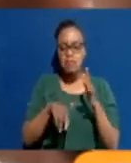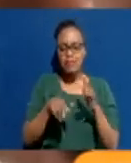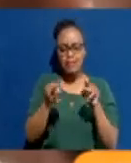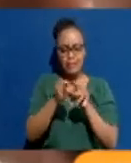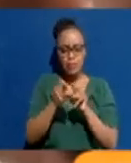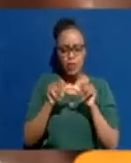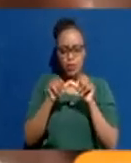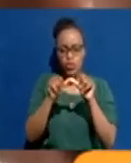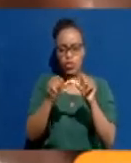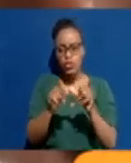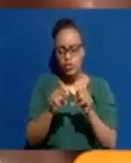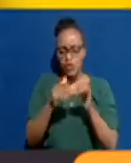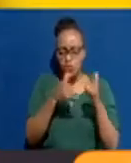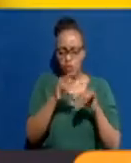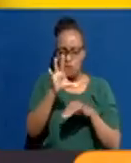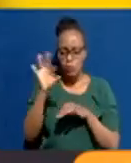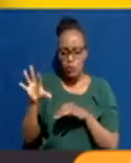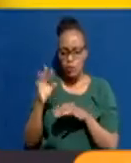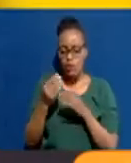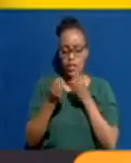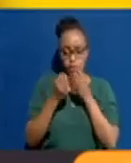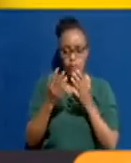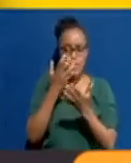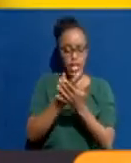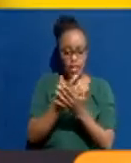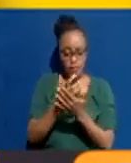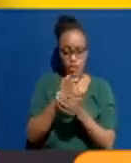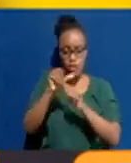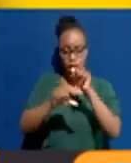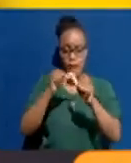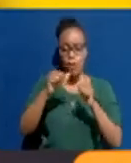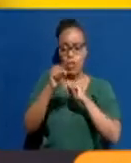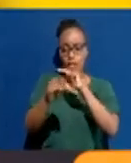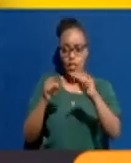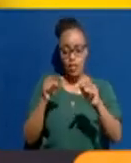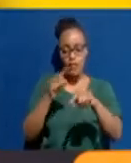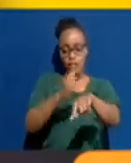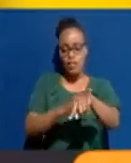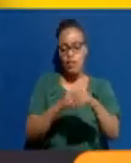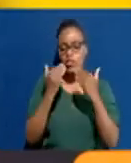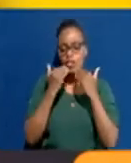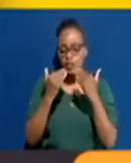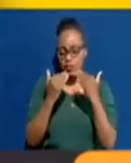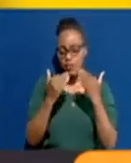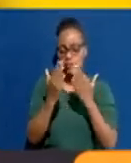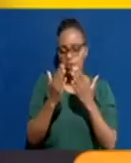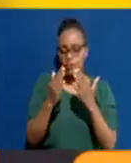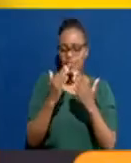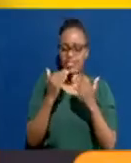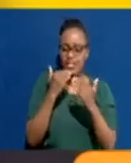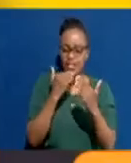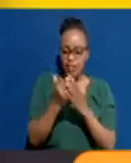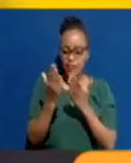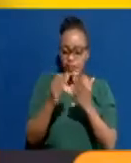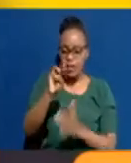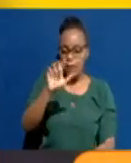still piecing together evidence and details surrounding the murder. During a Thanksgiving prayer by several churches in